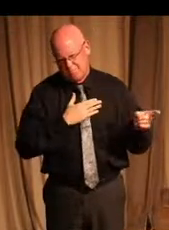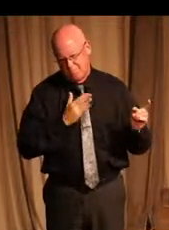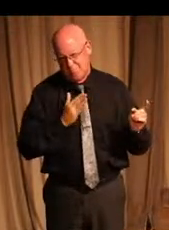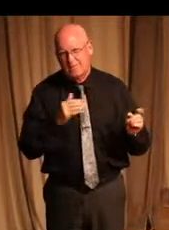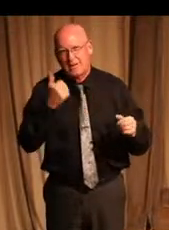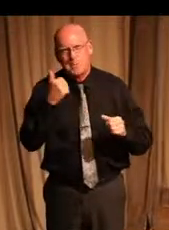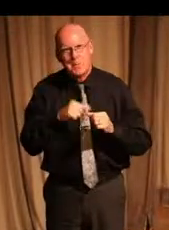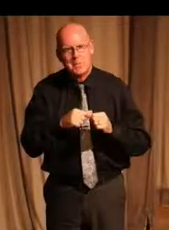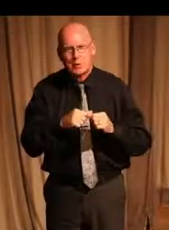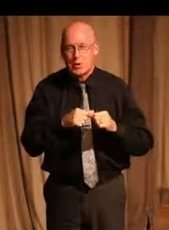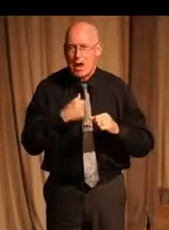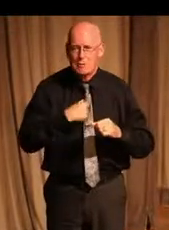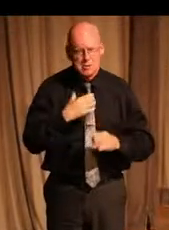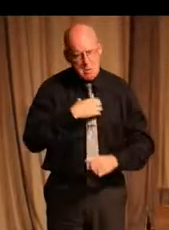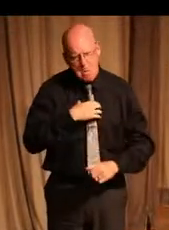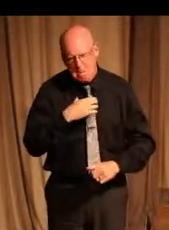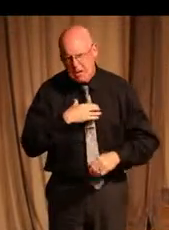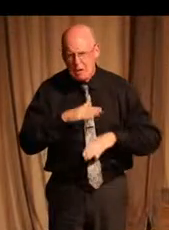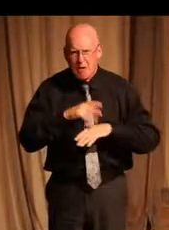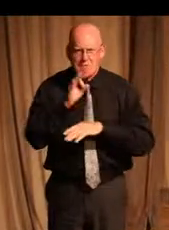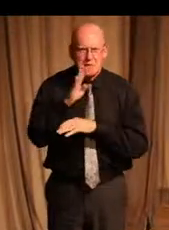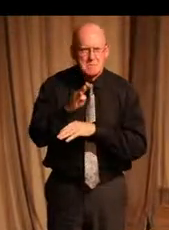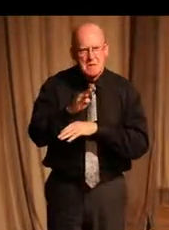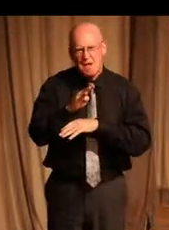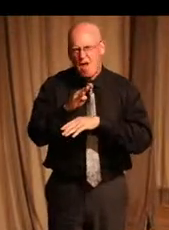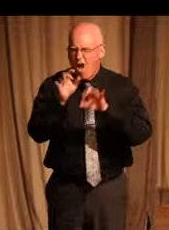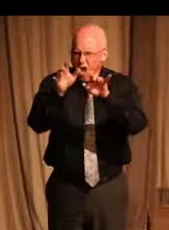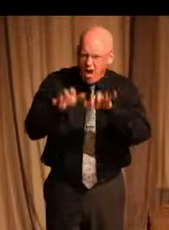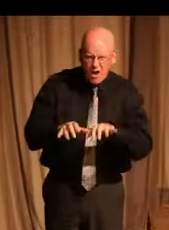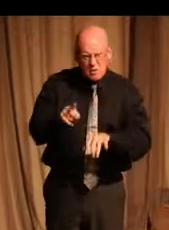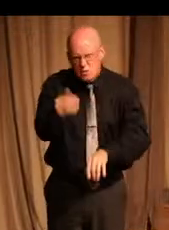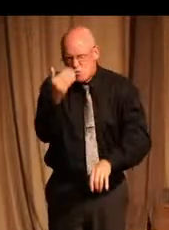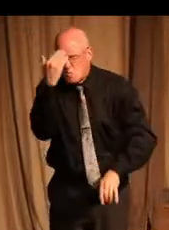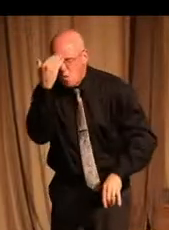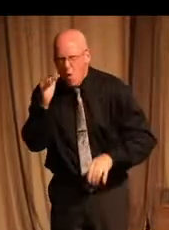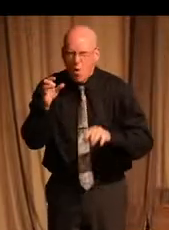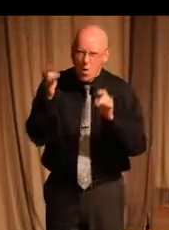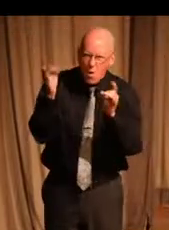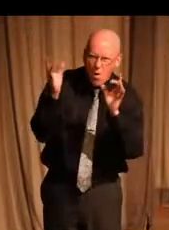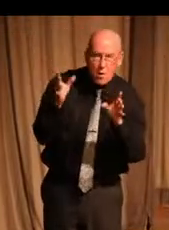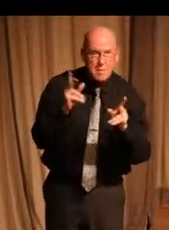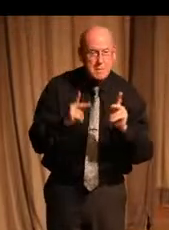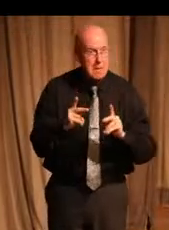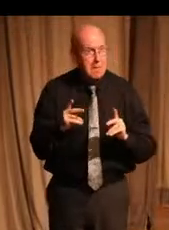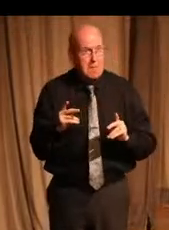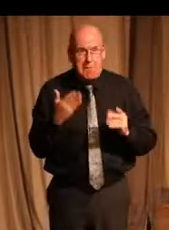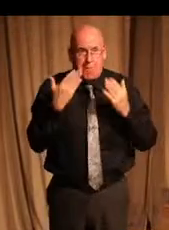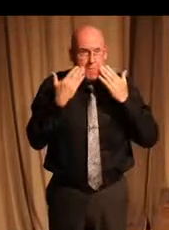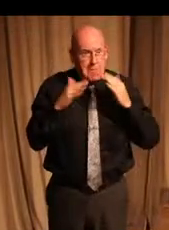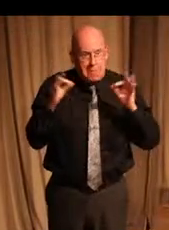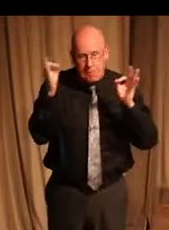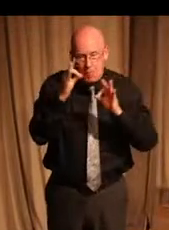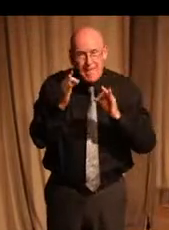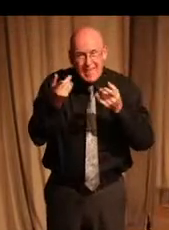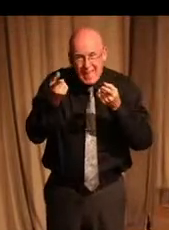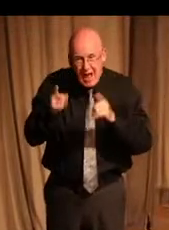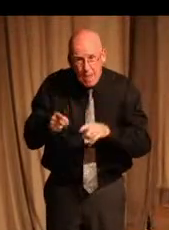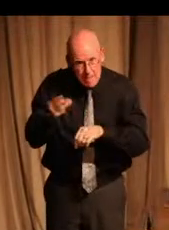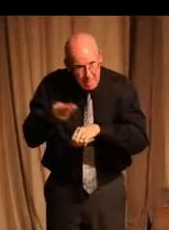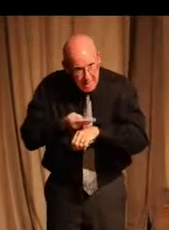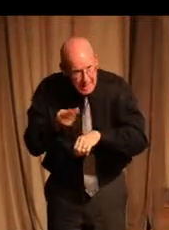like, going off on a rant on Facebook, like, did y'all know this? And everyone was like, no? Like, this happened in